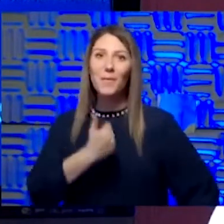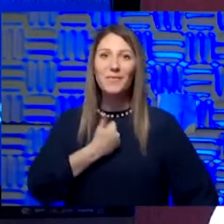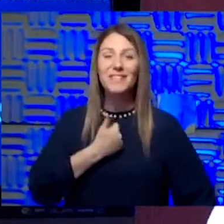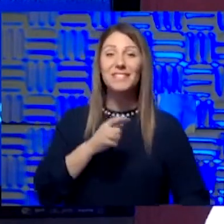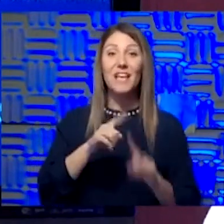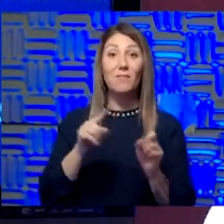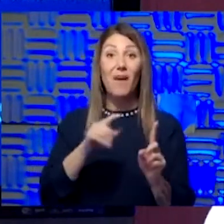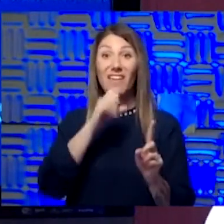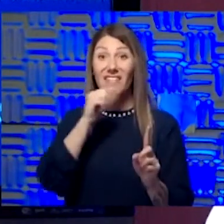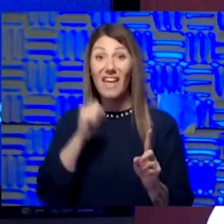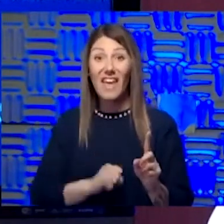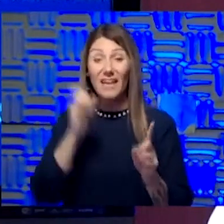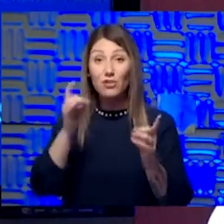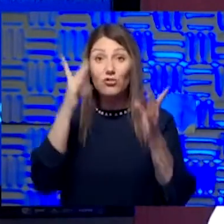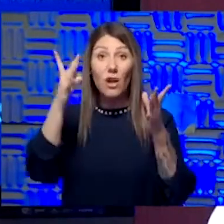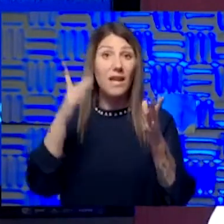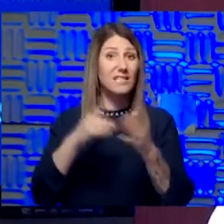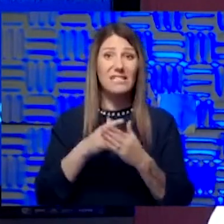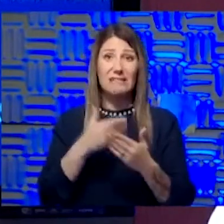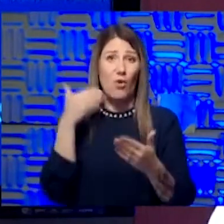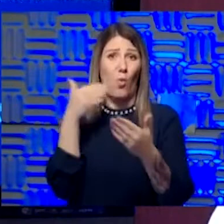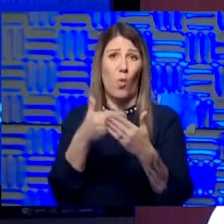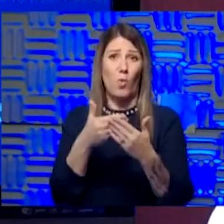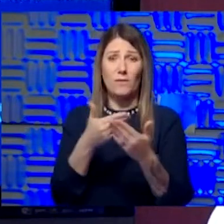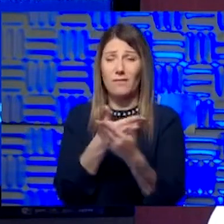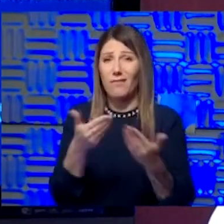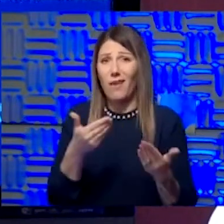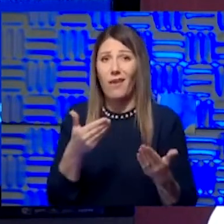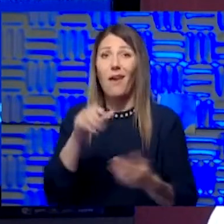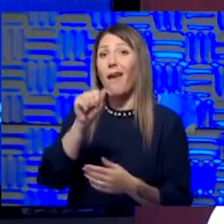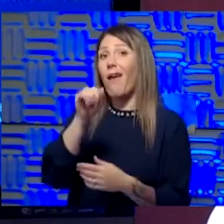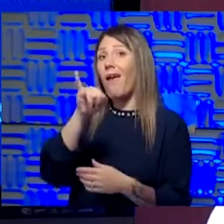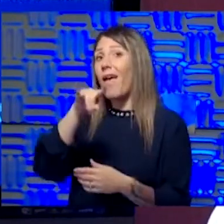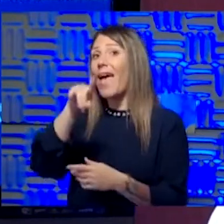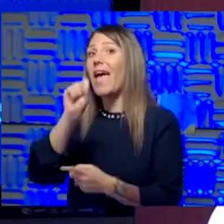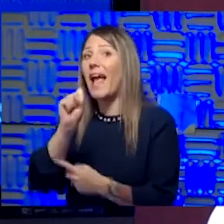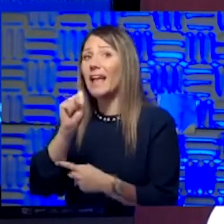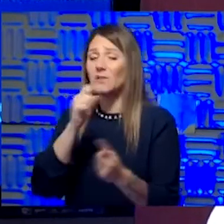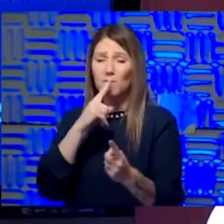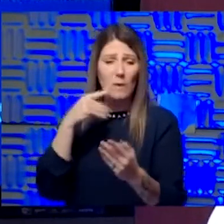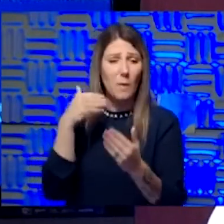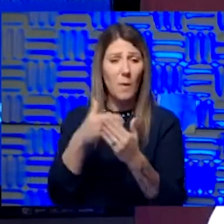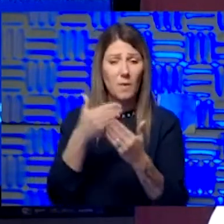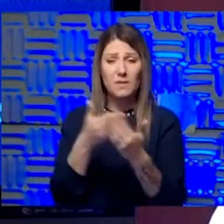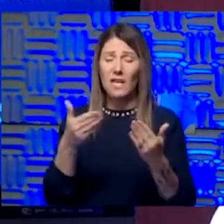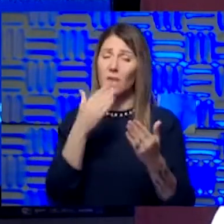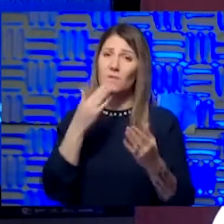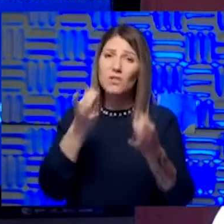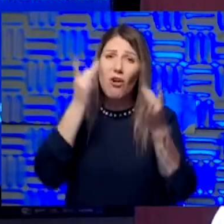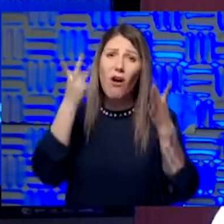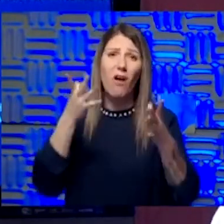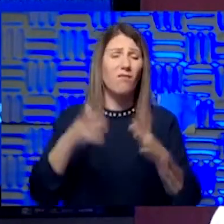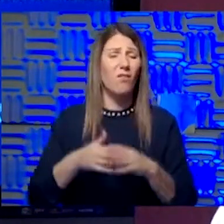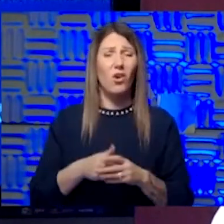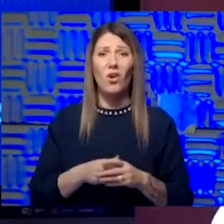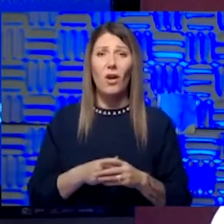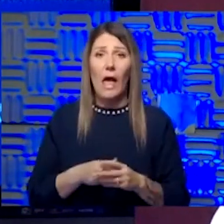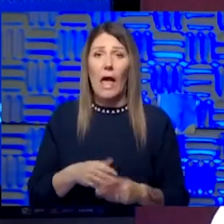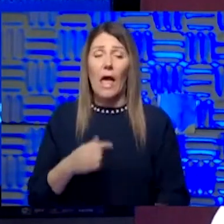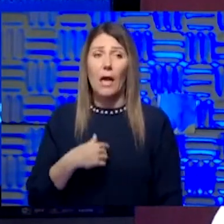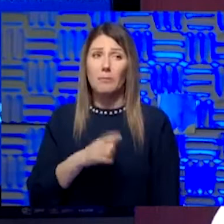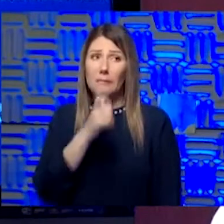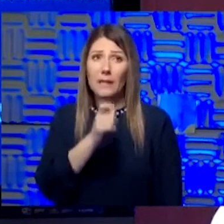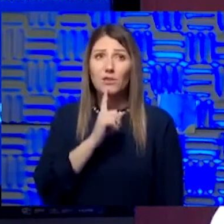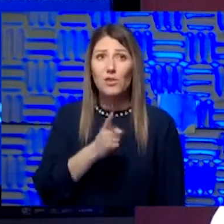the AIDS crisis is the closest thing that I remember to this. And AIDS was awful and devastating. And I'm not sure we've talked enough about some of